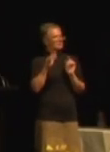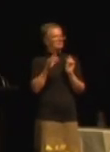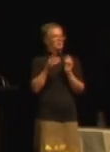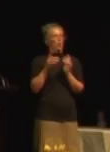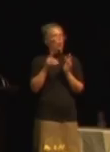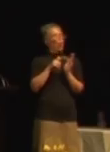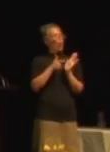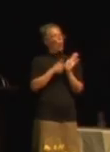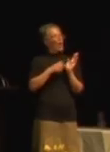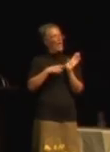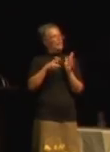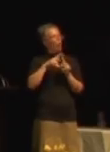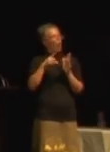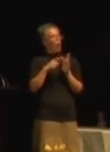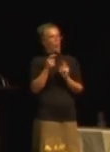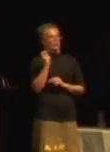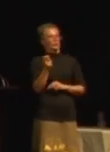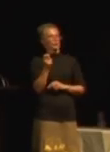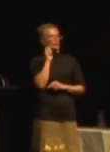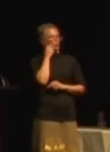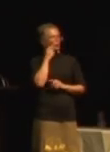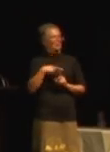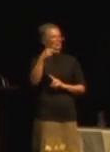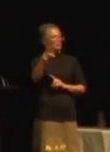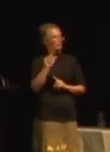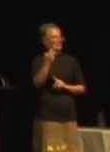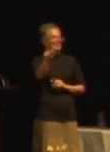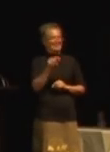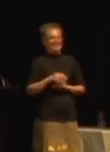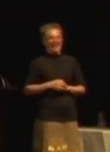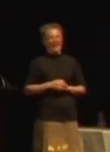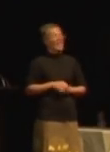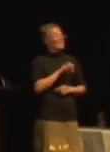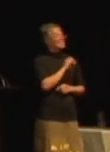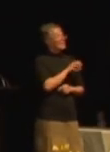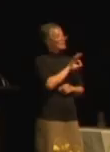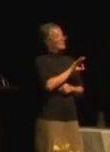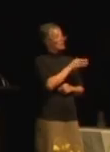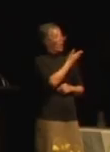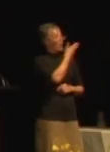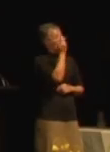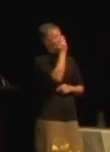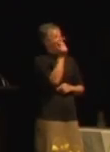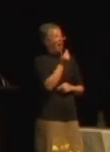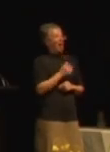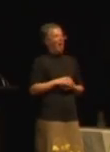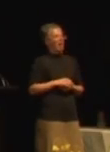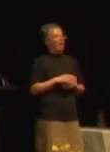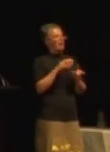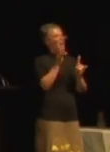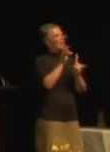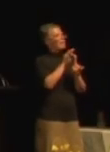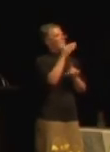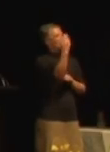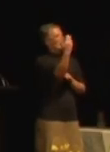And as I mentioned, this past All Hands was in San Francisco in the summer. And the big event is the plenary, where our senior executives talk